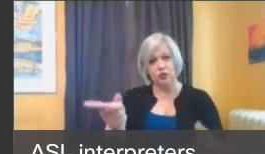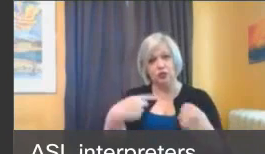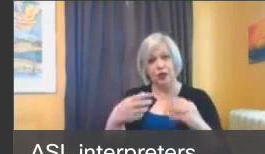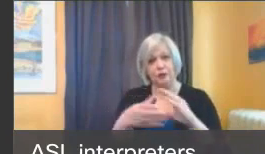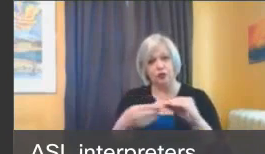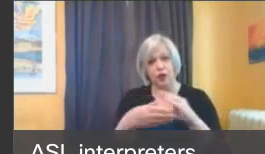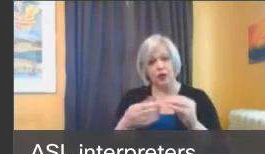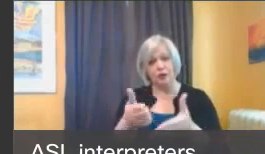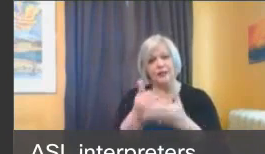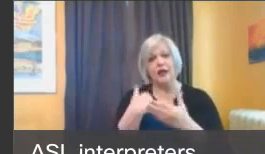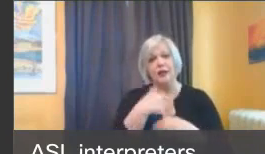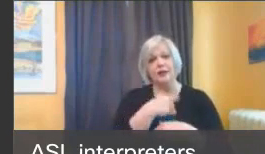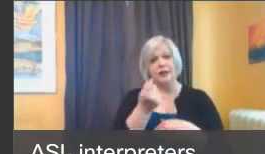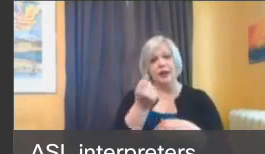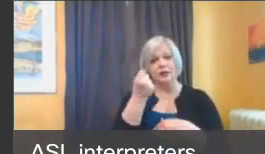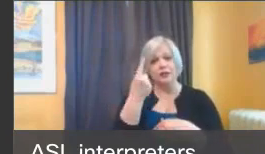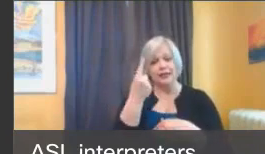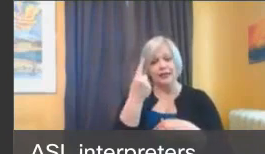to help us understand the nature of